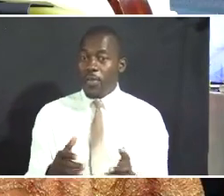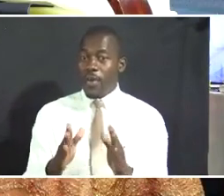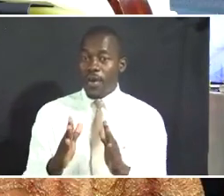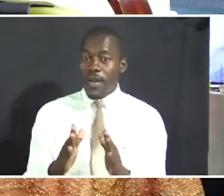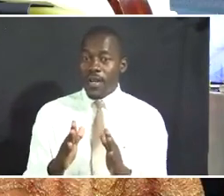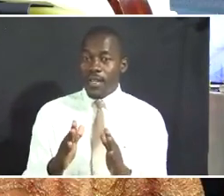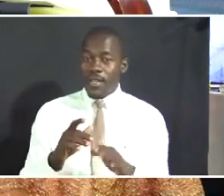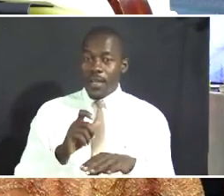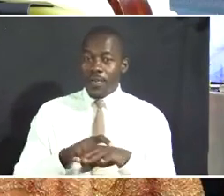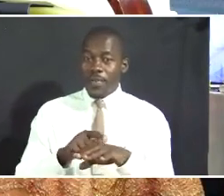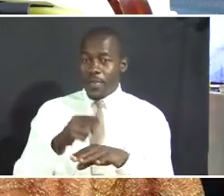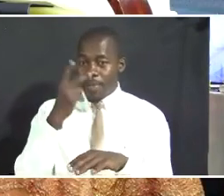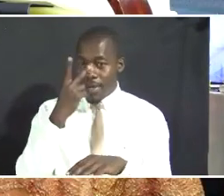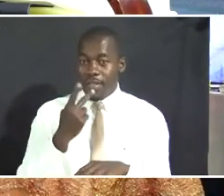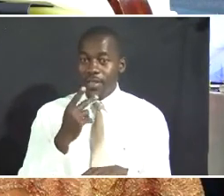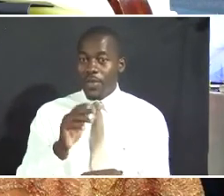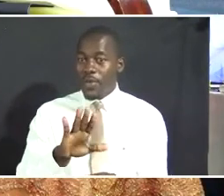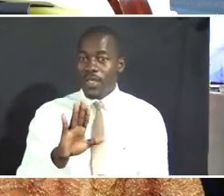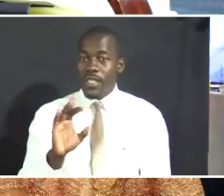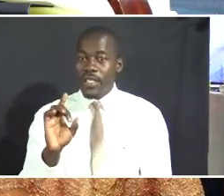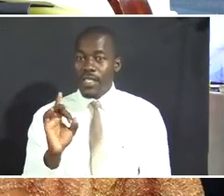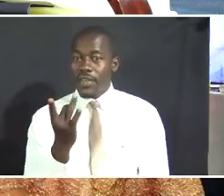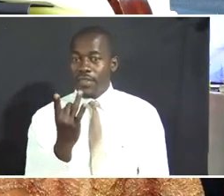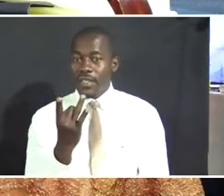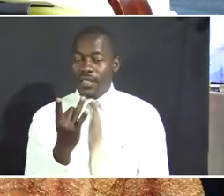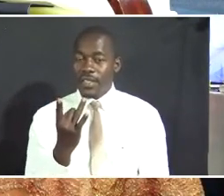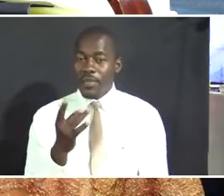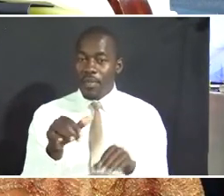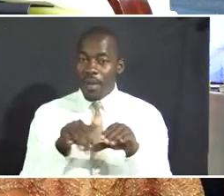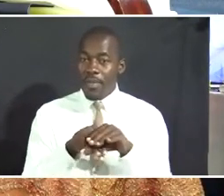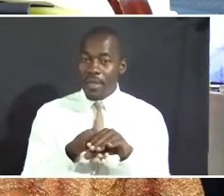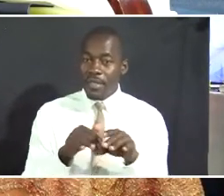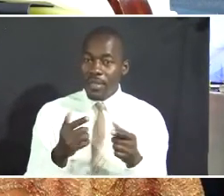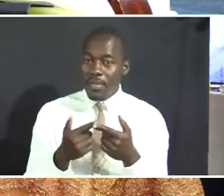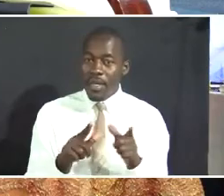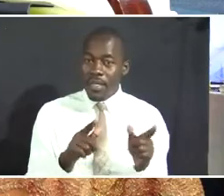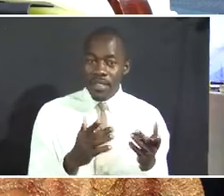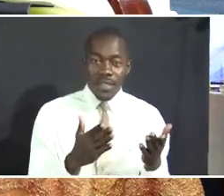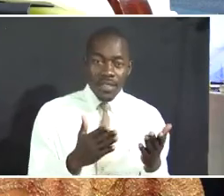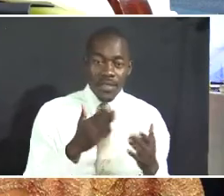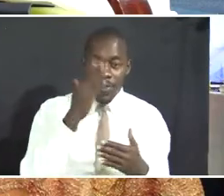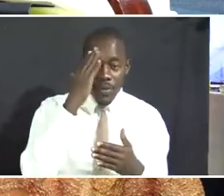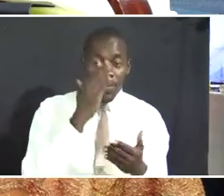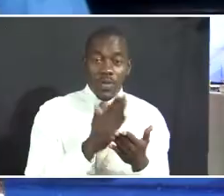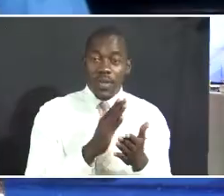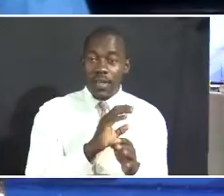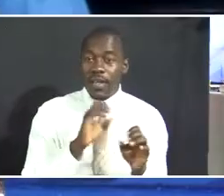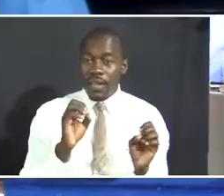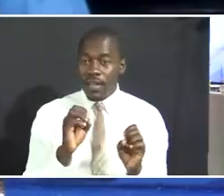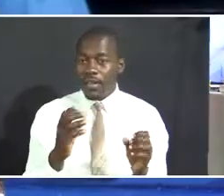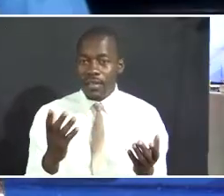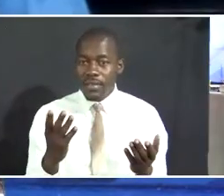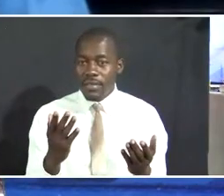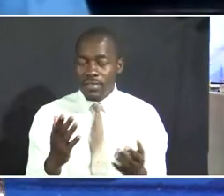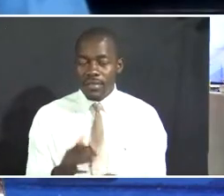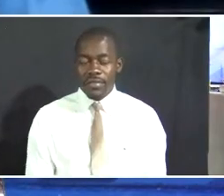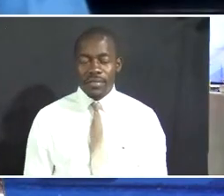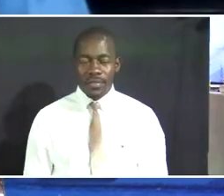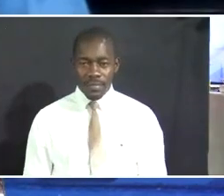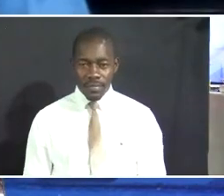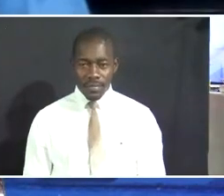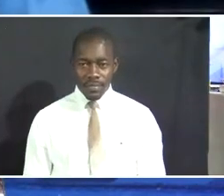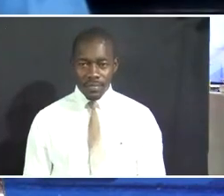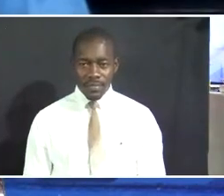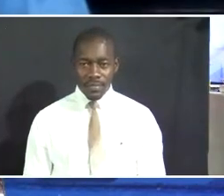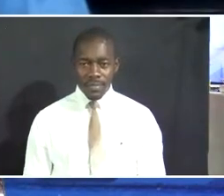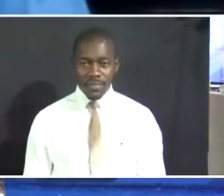services of Adventism. But that does not make you to be an Adventist in truth, because you have not been able to be converted. And so